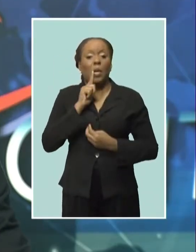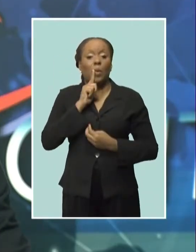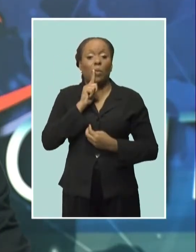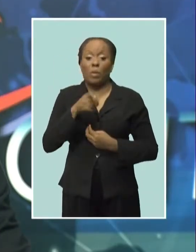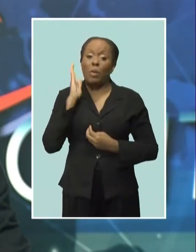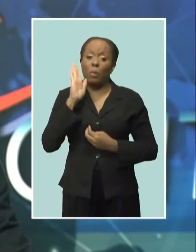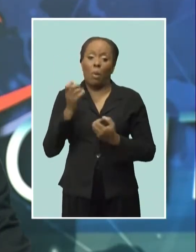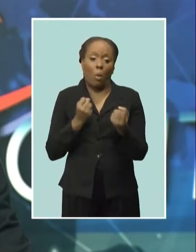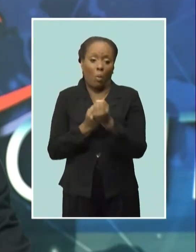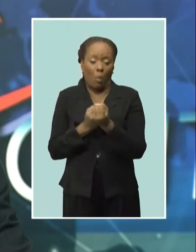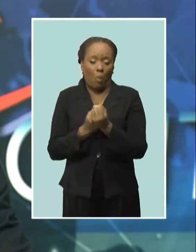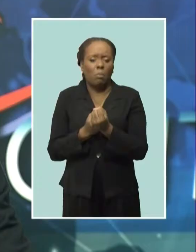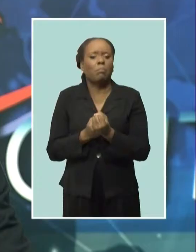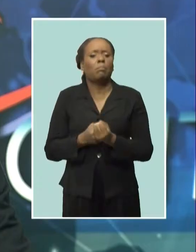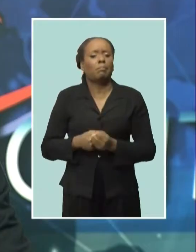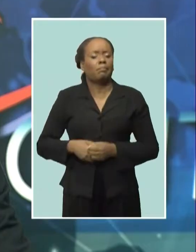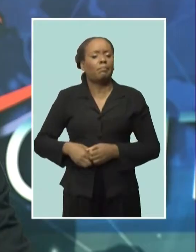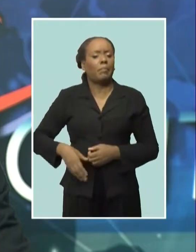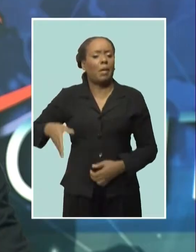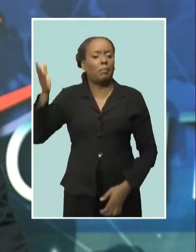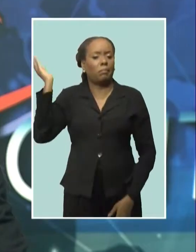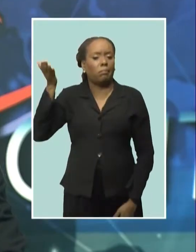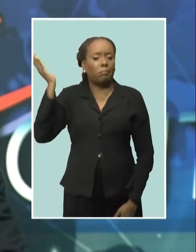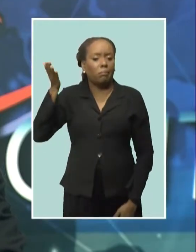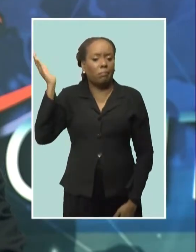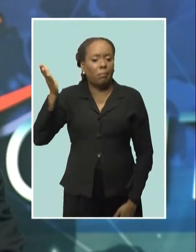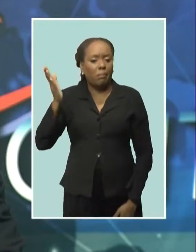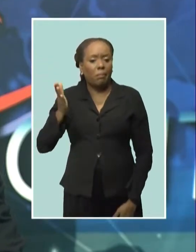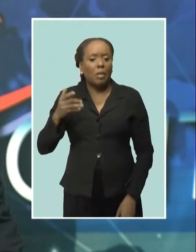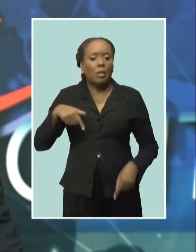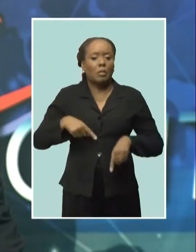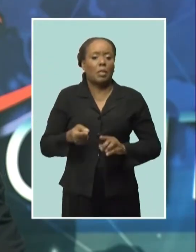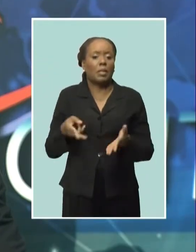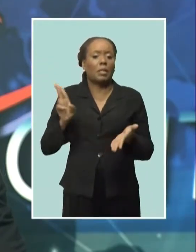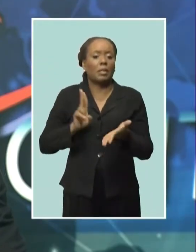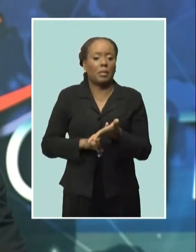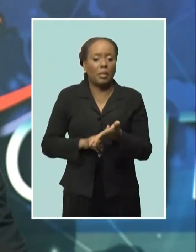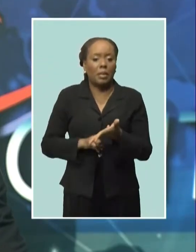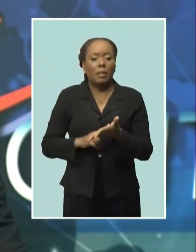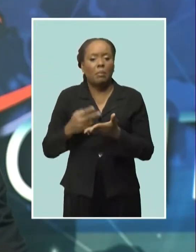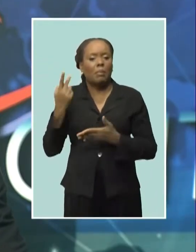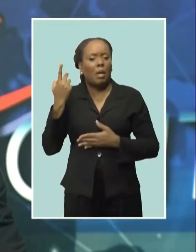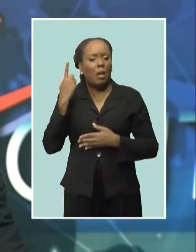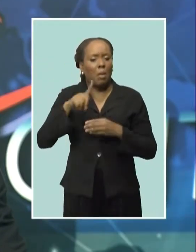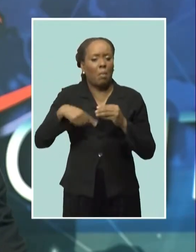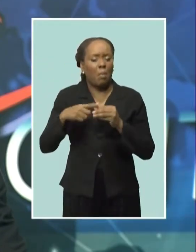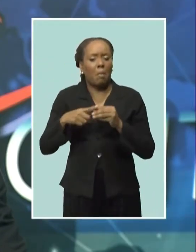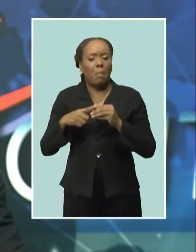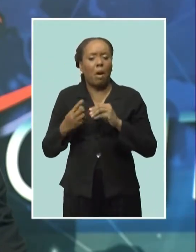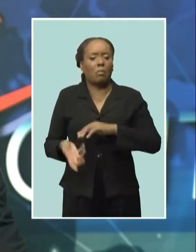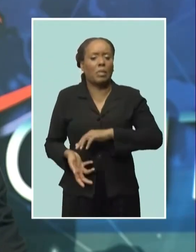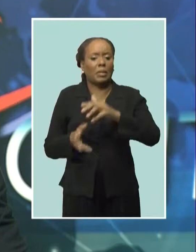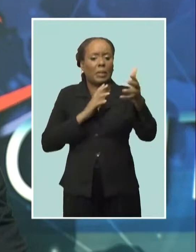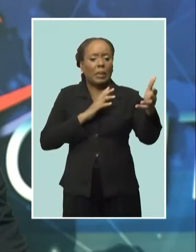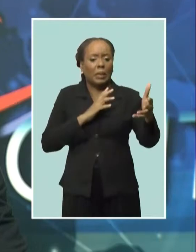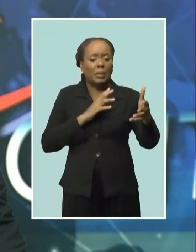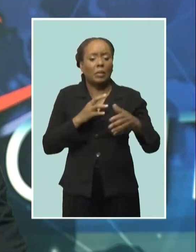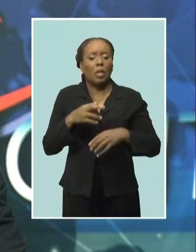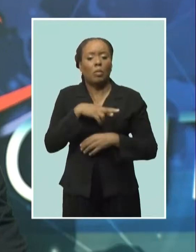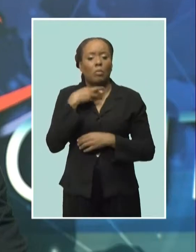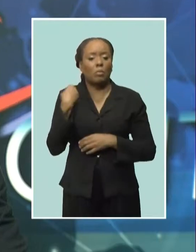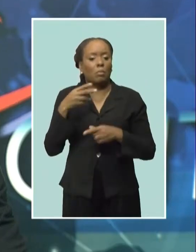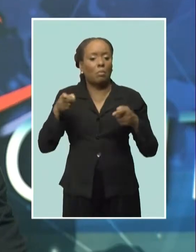this regard. The minister was delivering the keynote speech during the signing of a Memorandum of Understanding on Cooperation